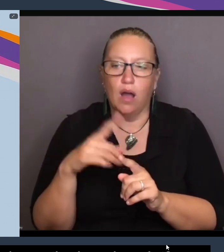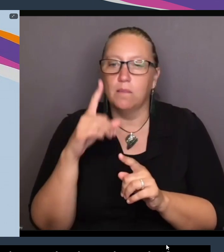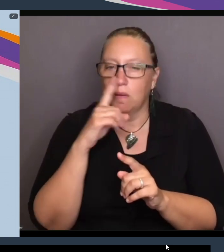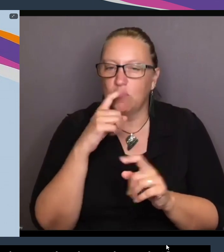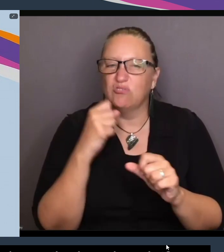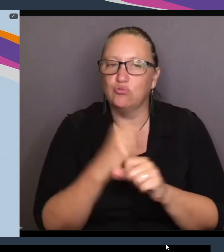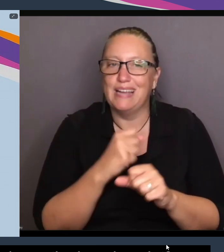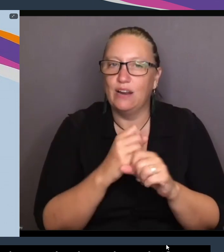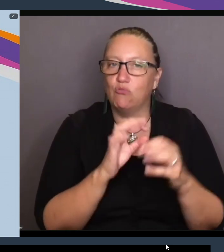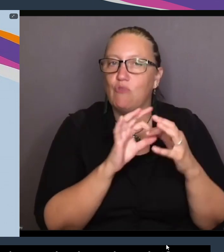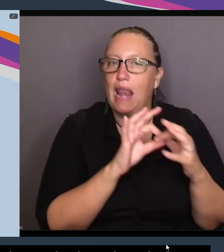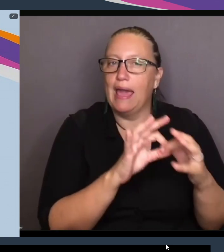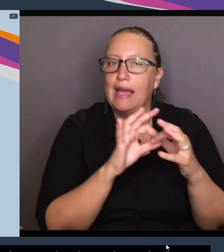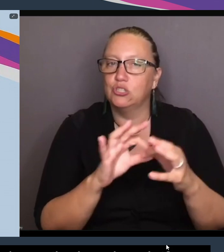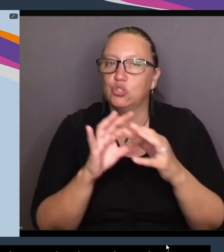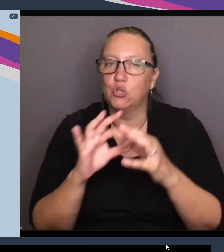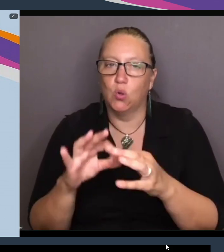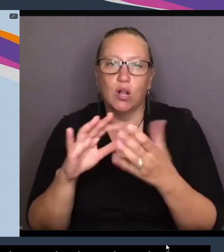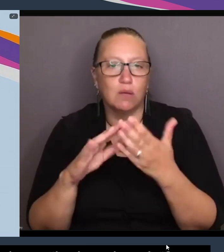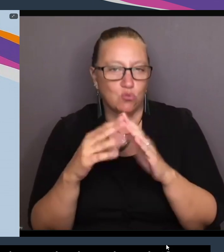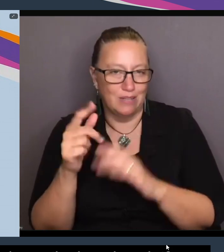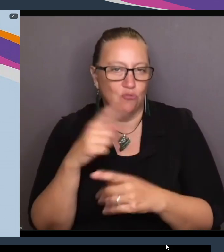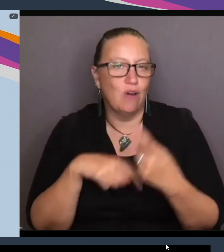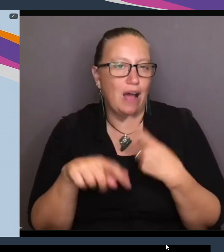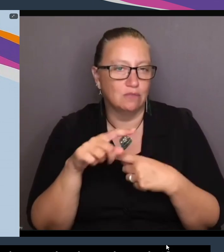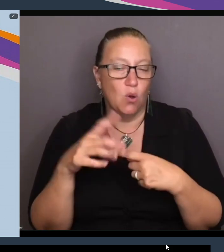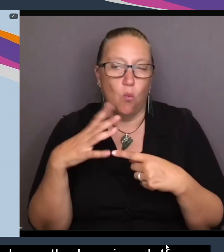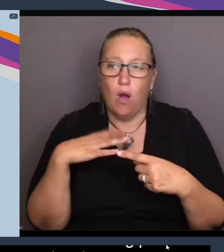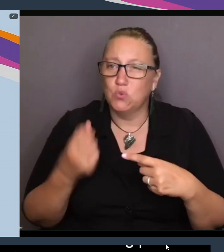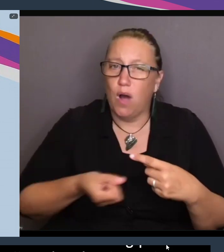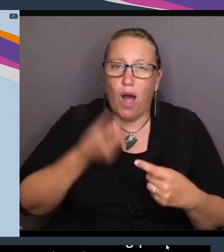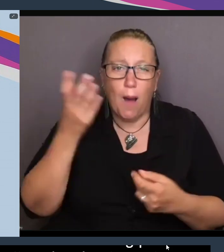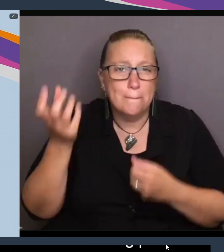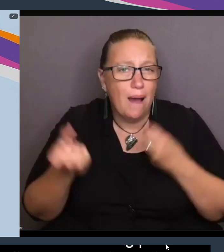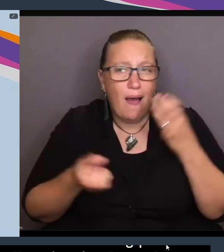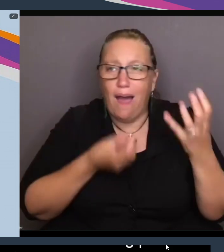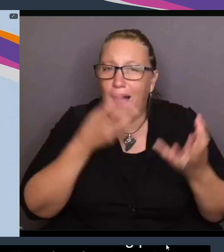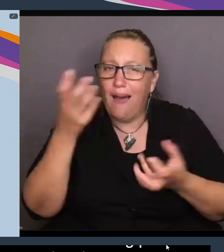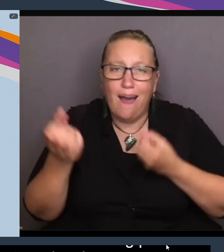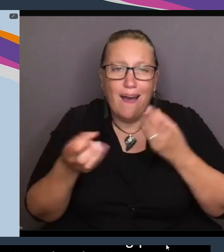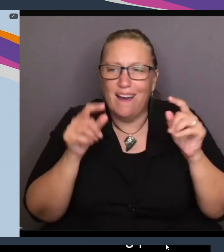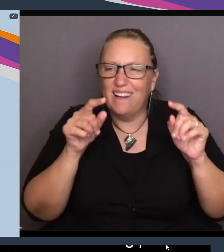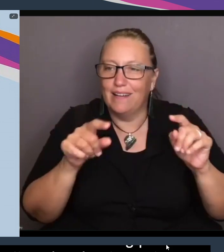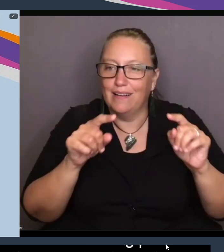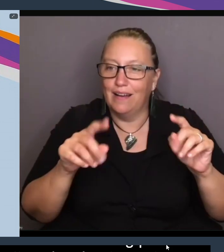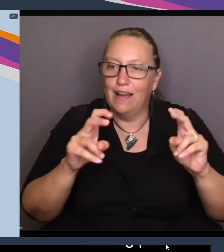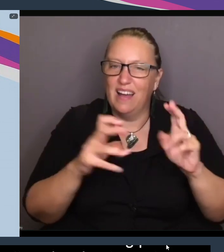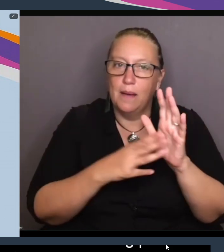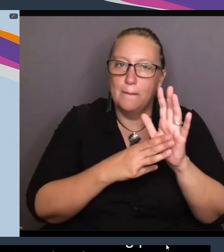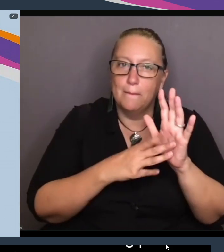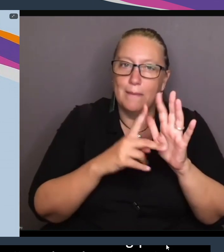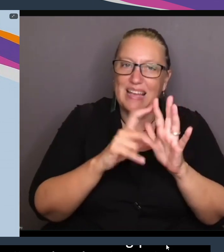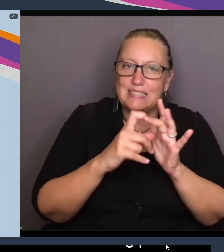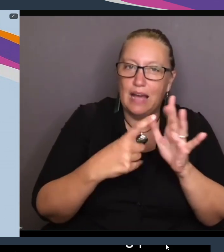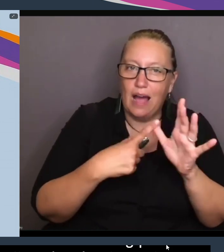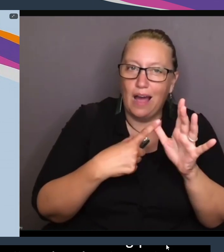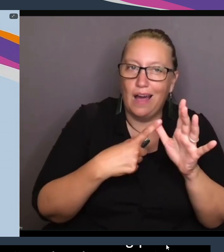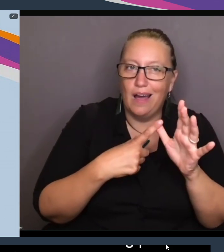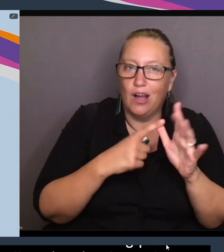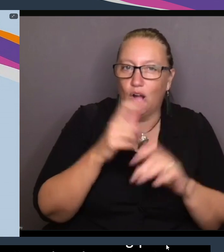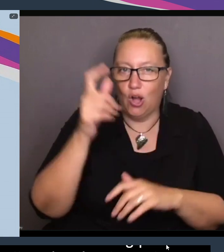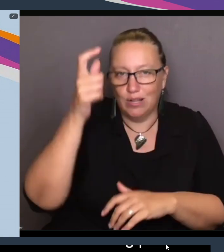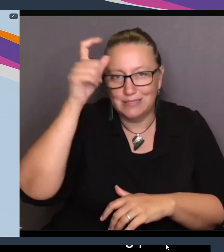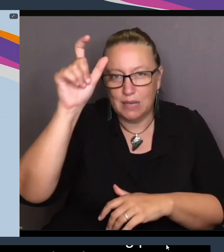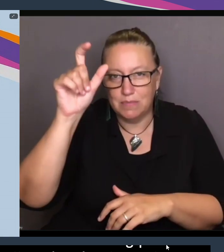some of the things that we are going to be doing is unpacking some of the meatier concepts together, like the ethics module and the data collection